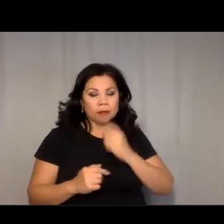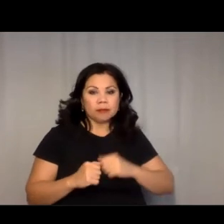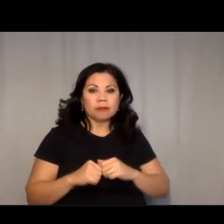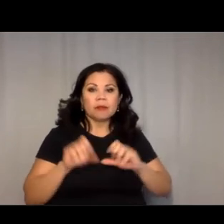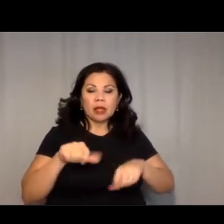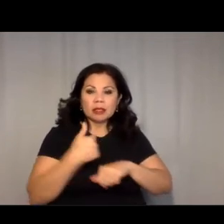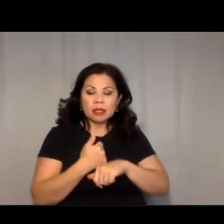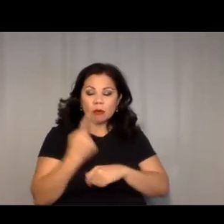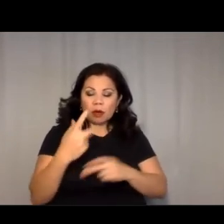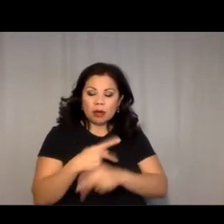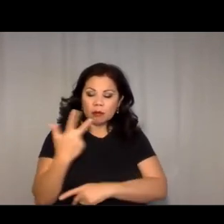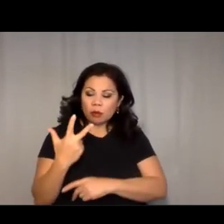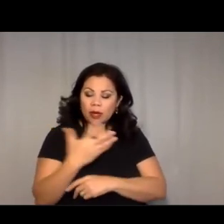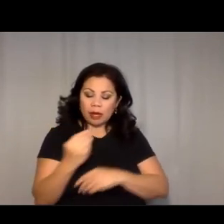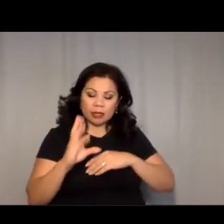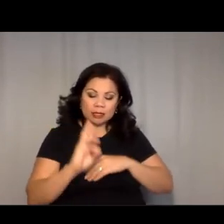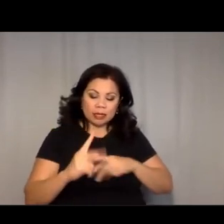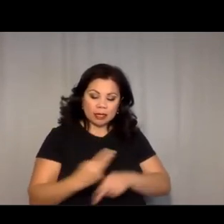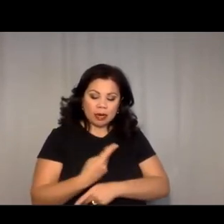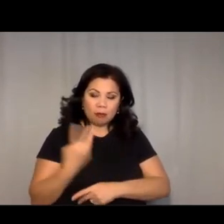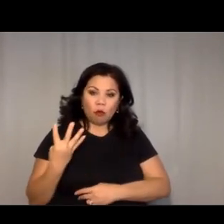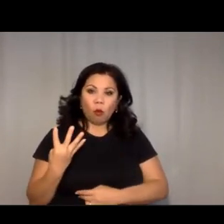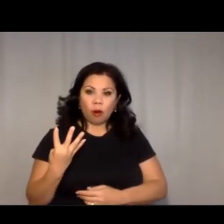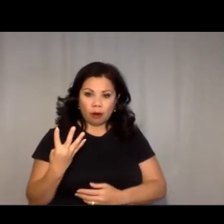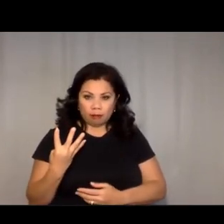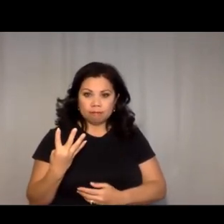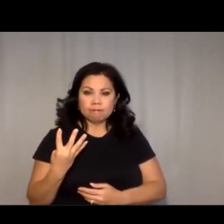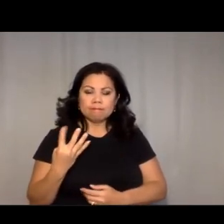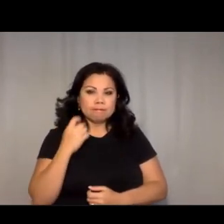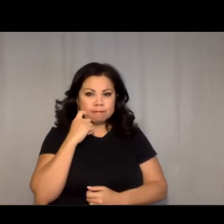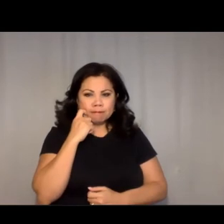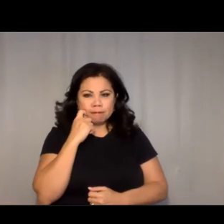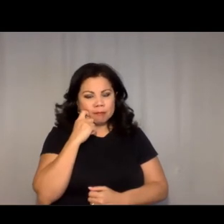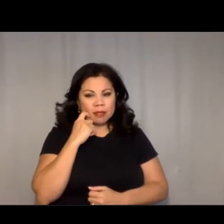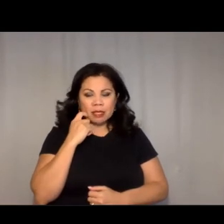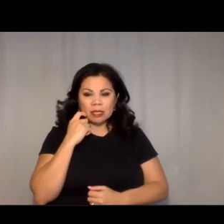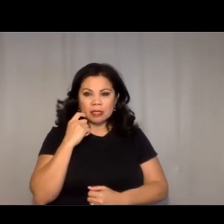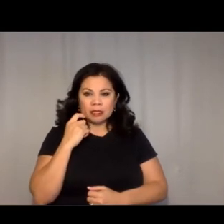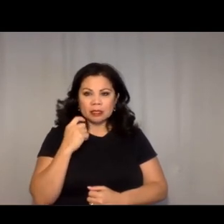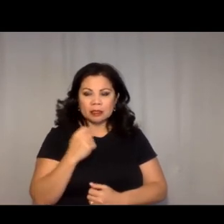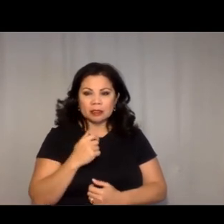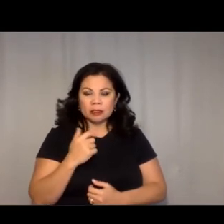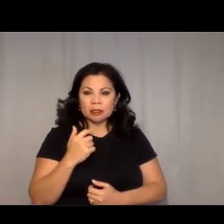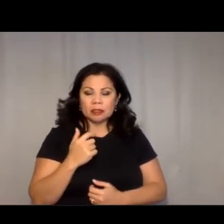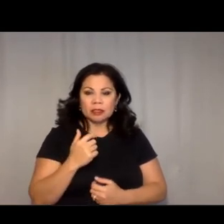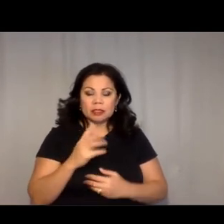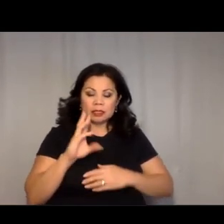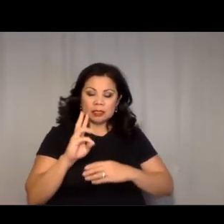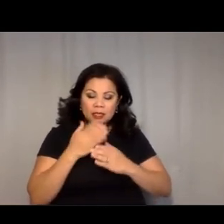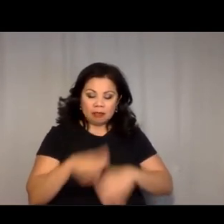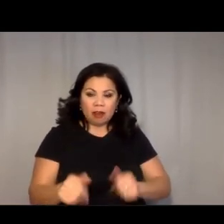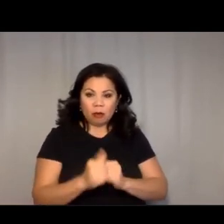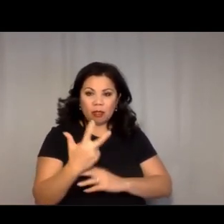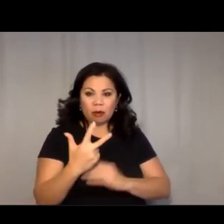1 times 3 and then 6 times 4. Well, 3 goes into 6 2